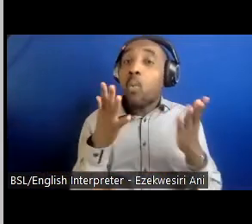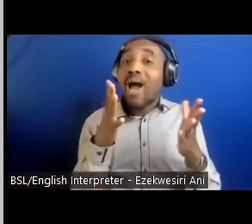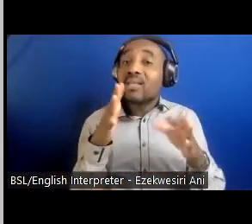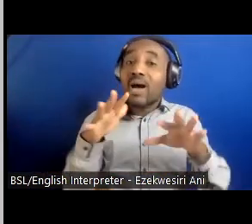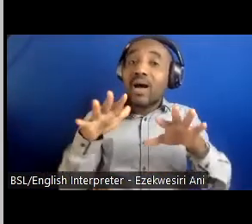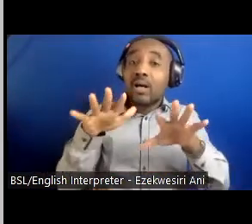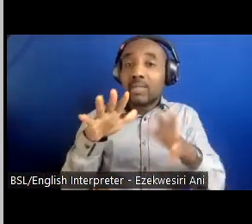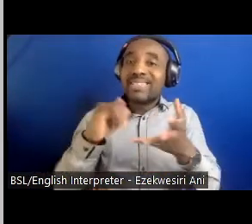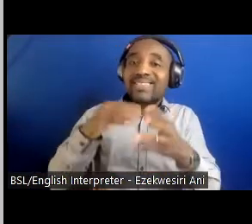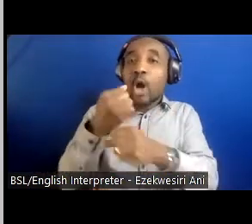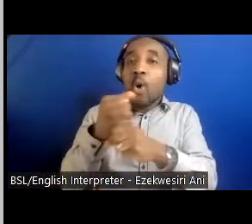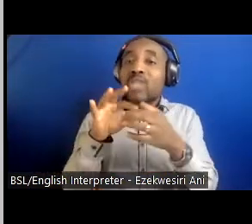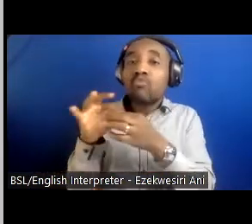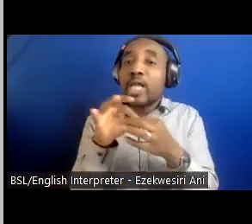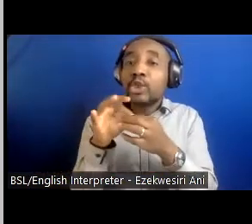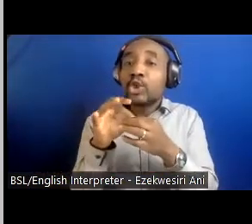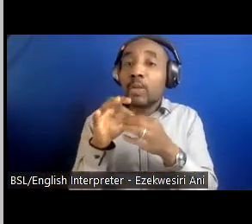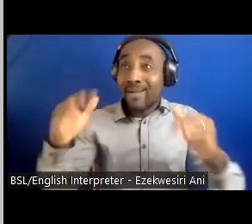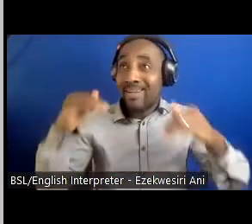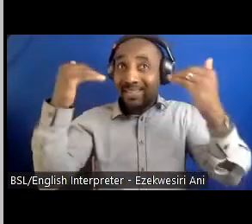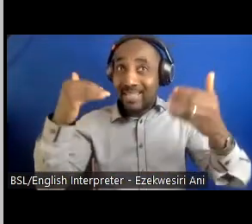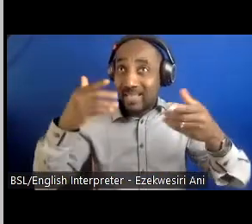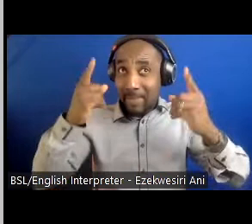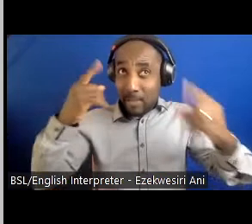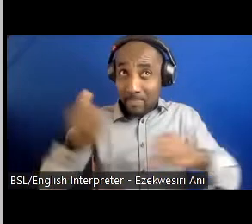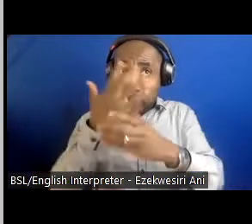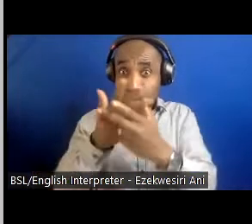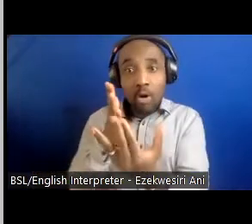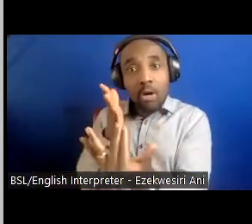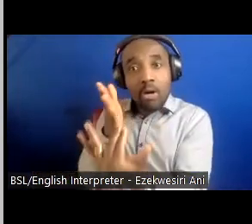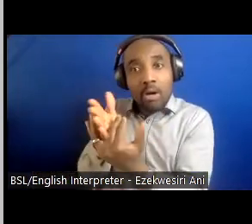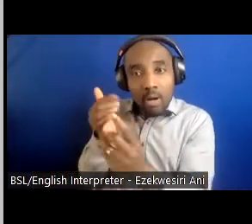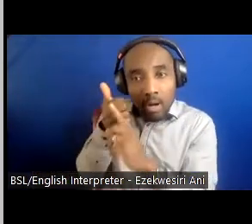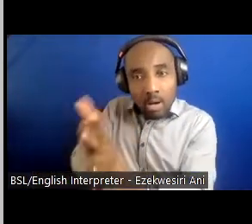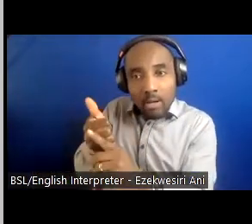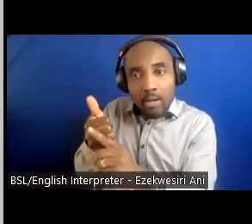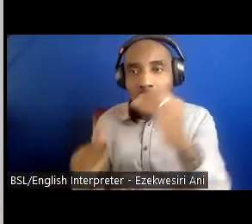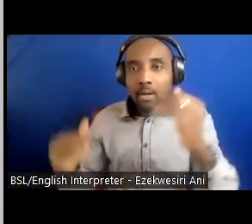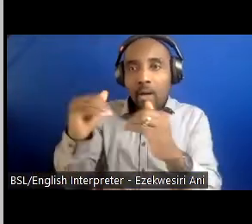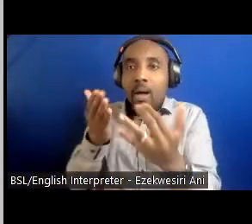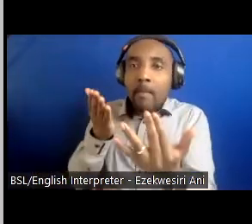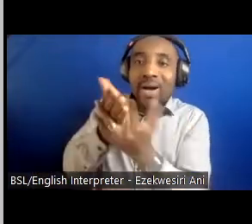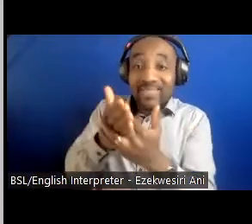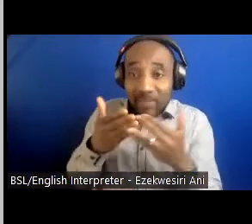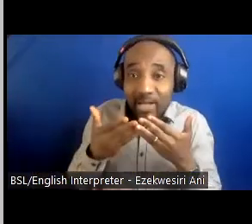senior management for impactful interventions to increase wider participation and promotion of the sport.